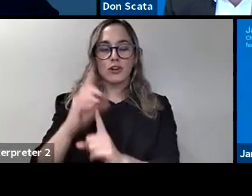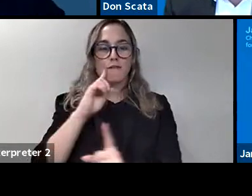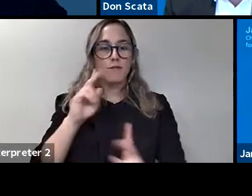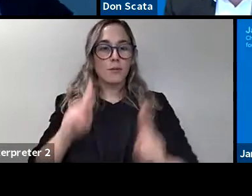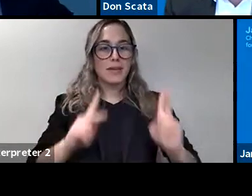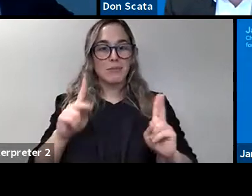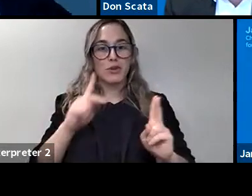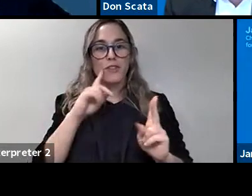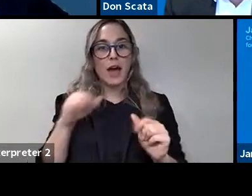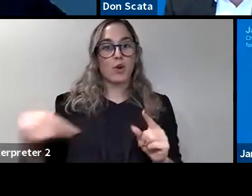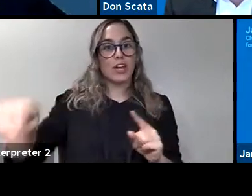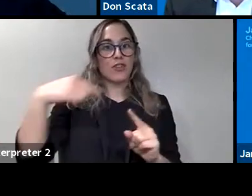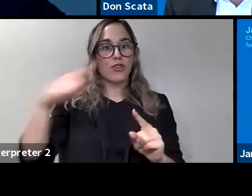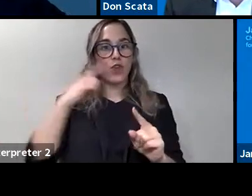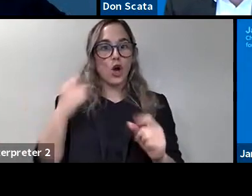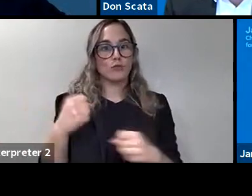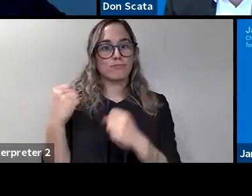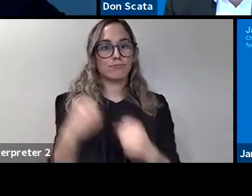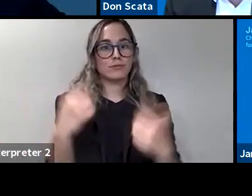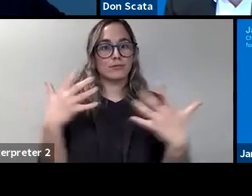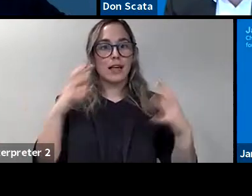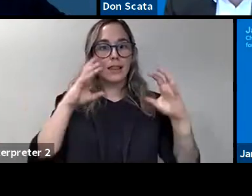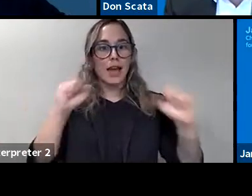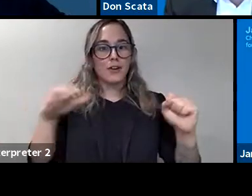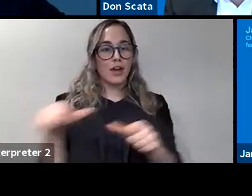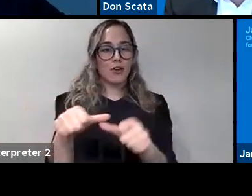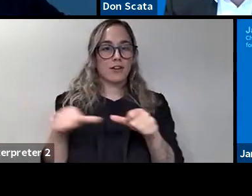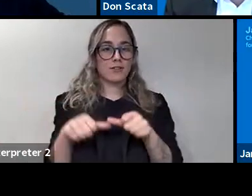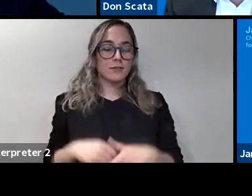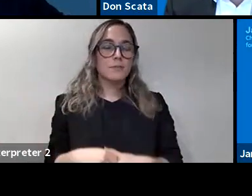the significant level of 65 DNL or higher.